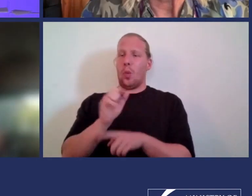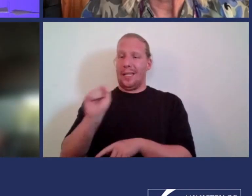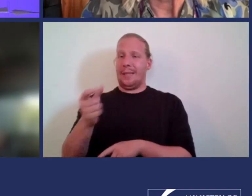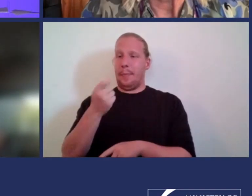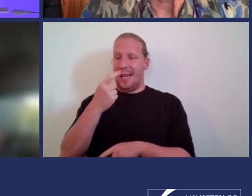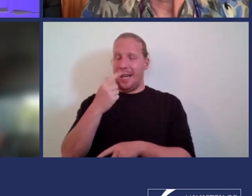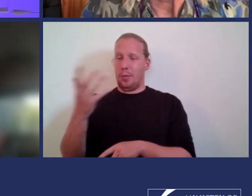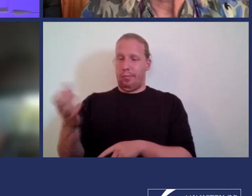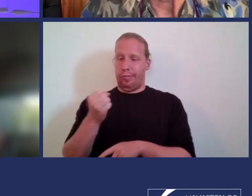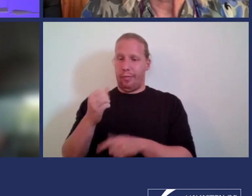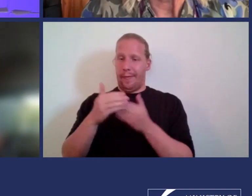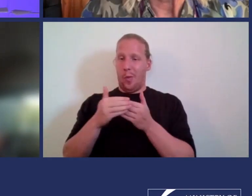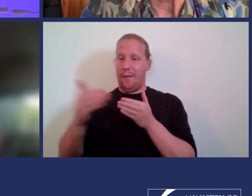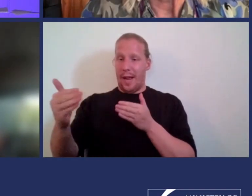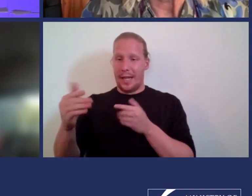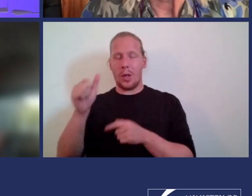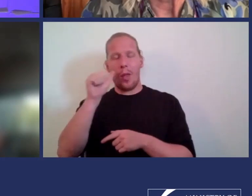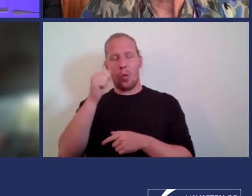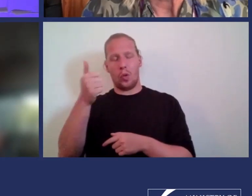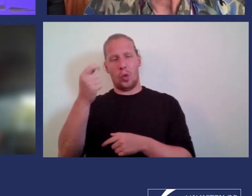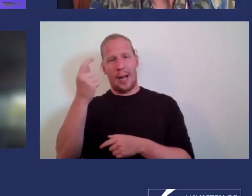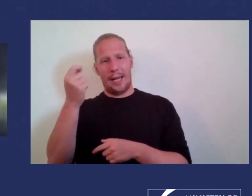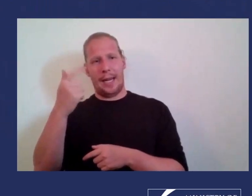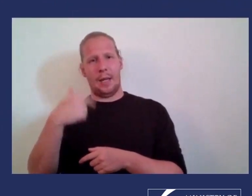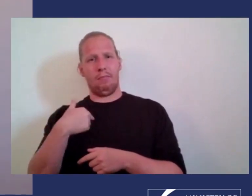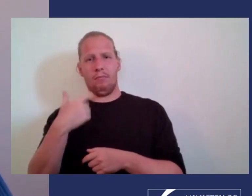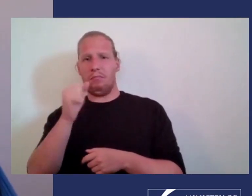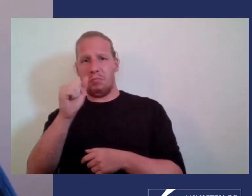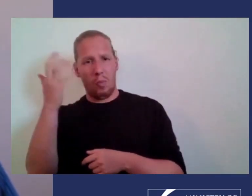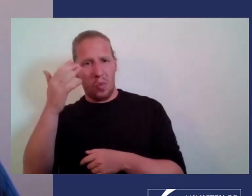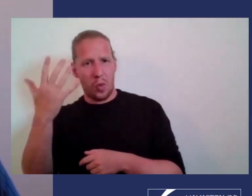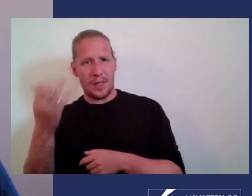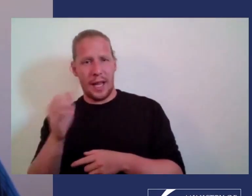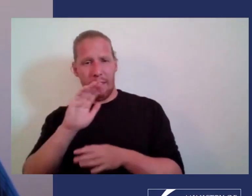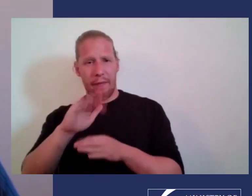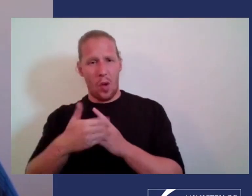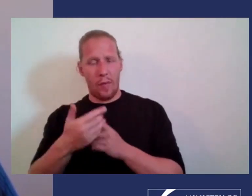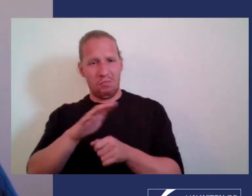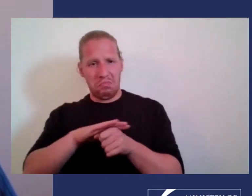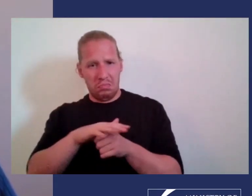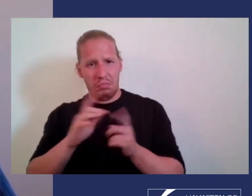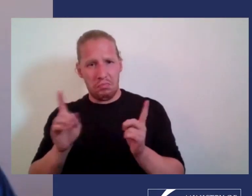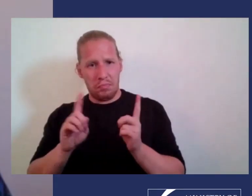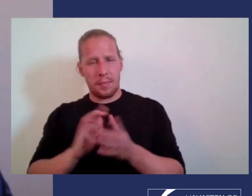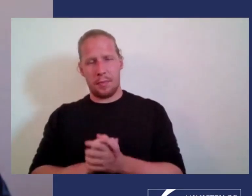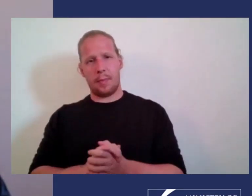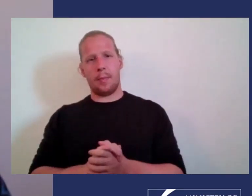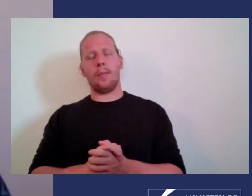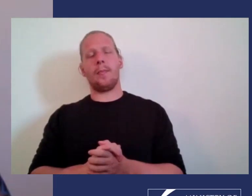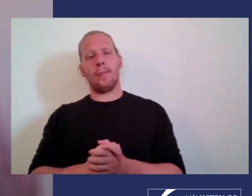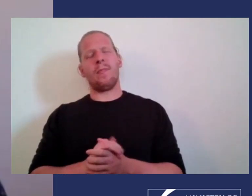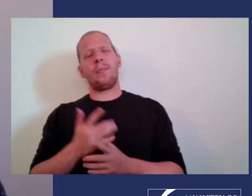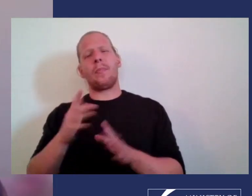thoughts around tamariki with asthma and COVID? Yeah, just like any virus that affects our